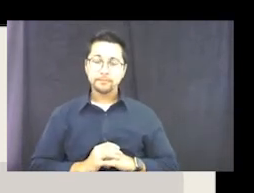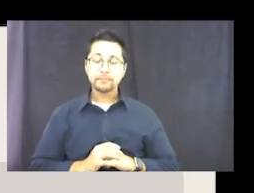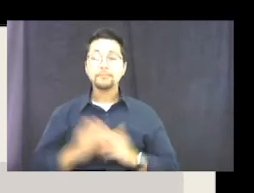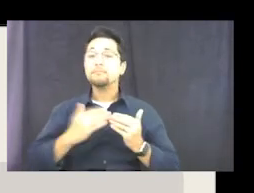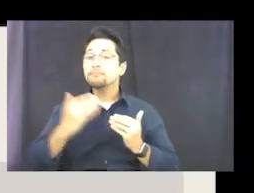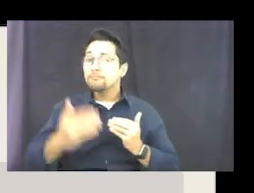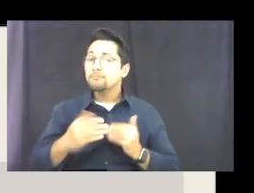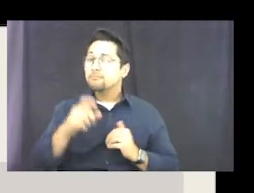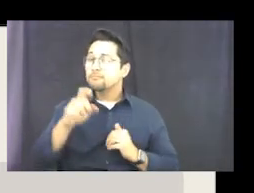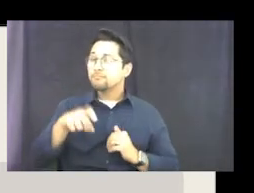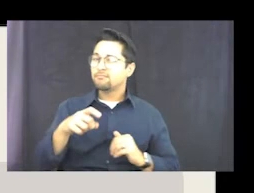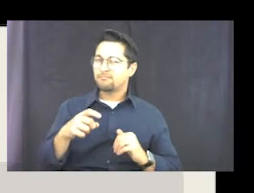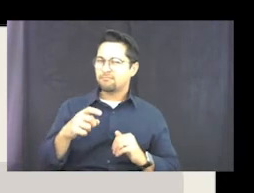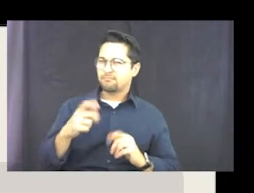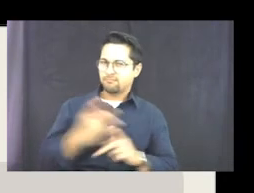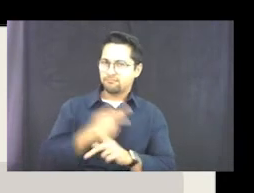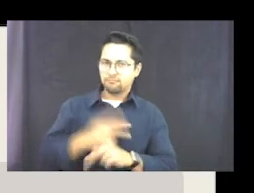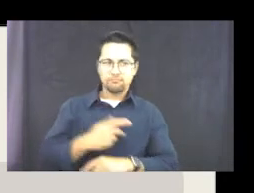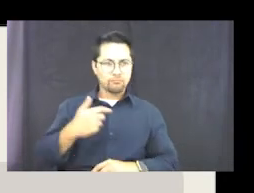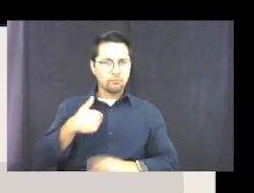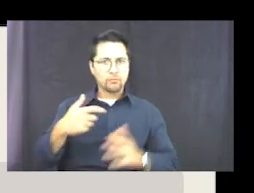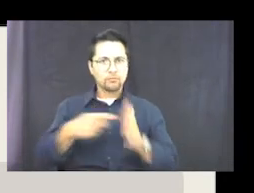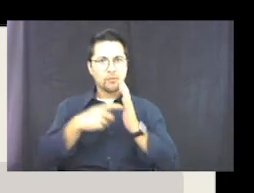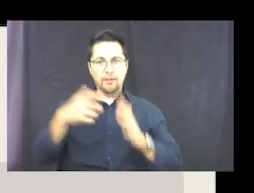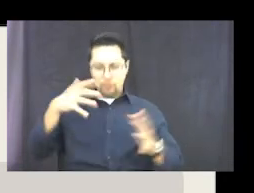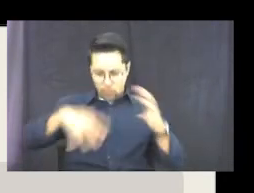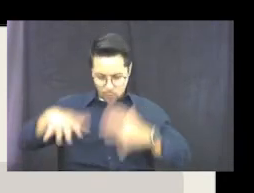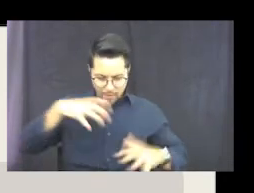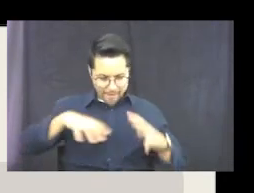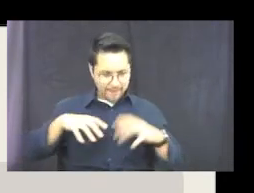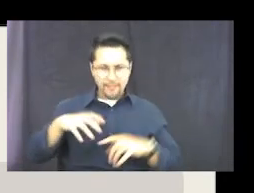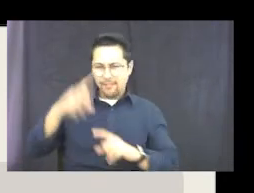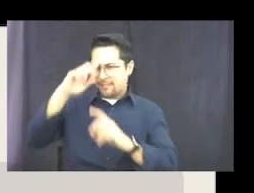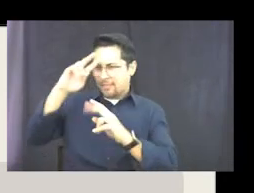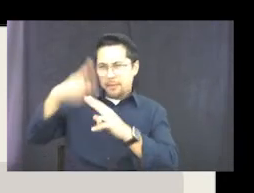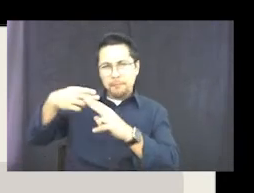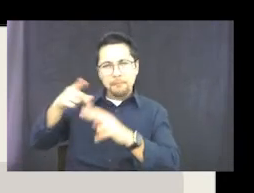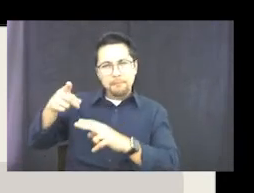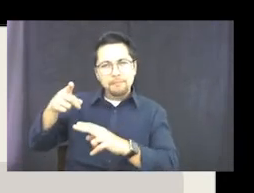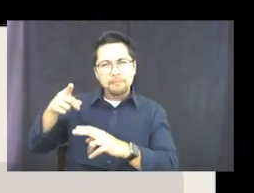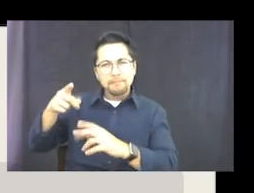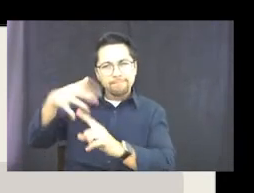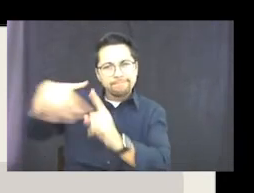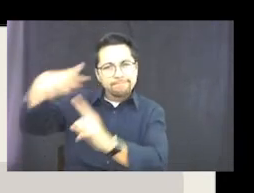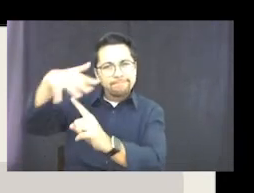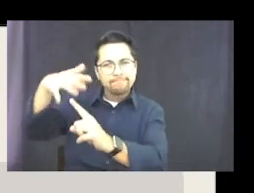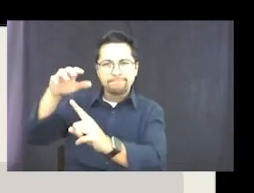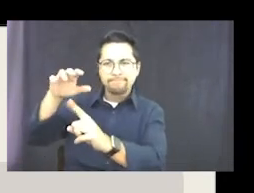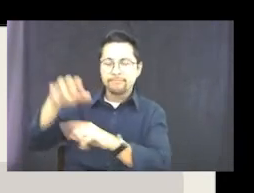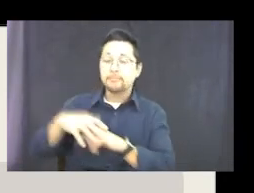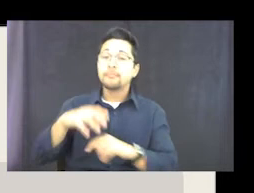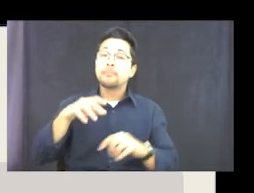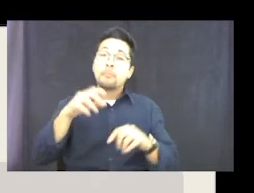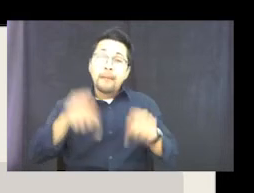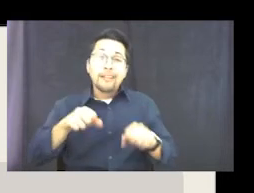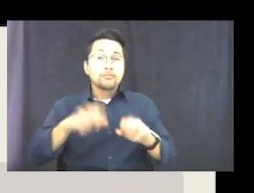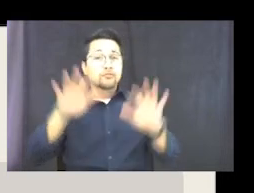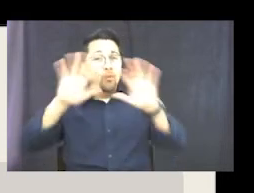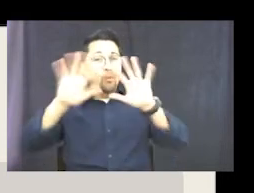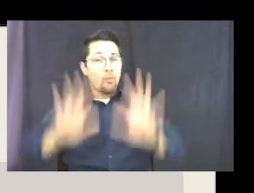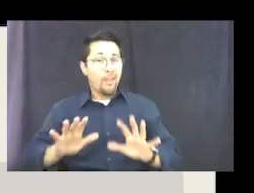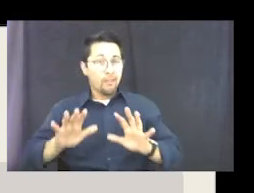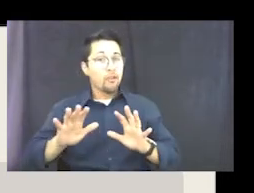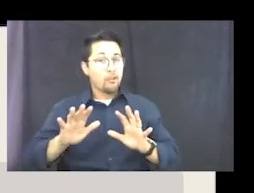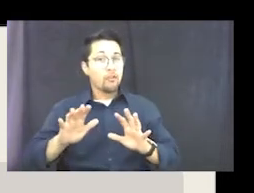Next, you need to ask yourself, what do I need to wear? Thinking about the setting you're going to be in and potential weather